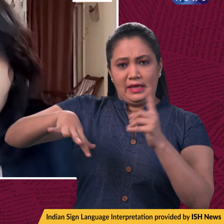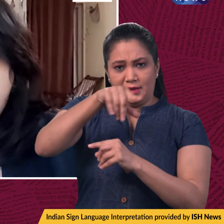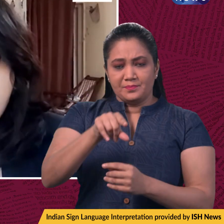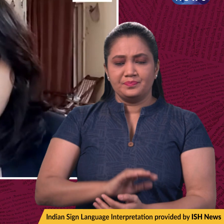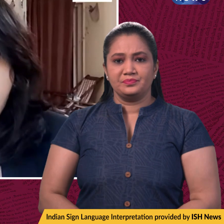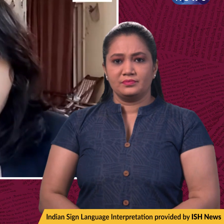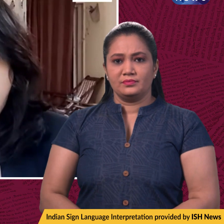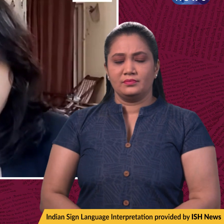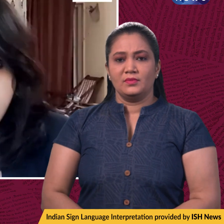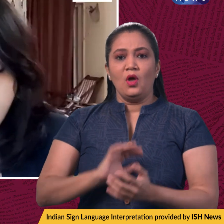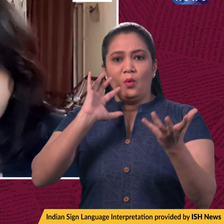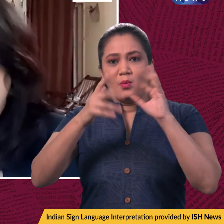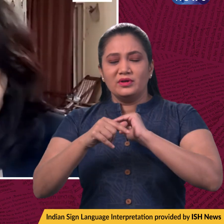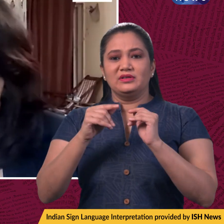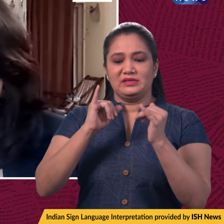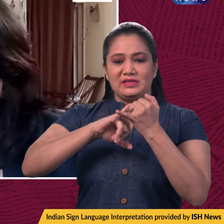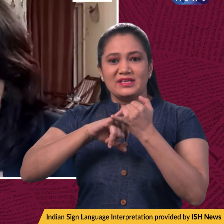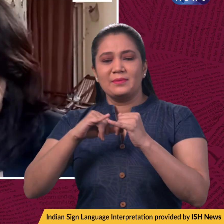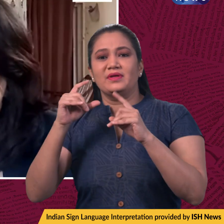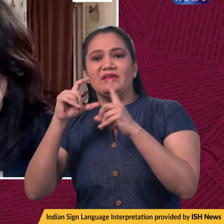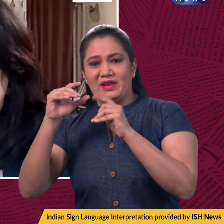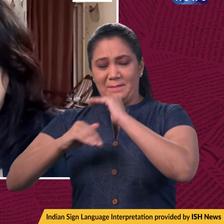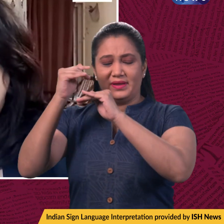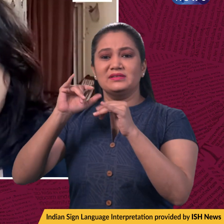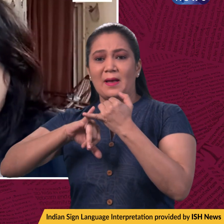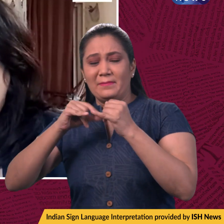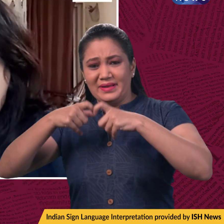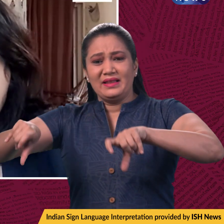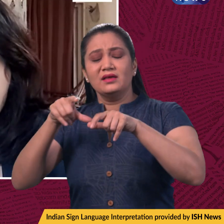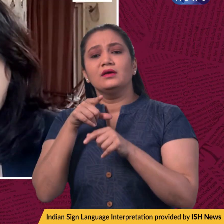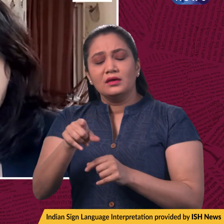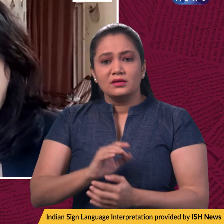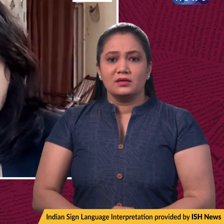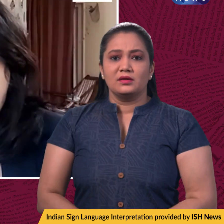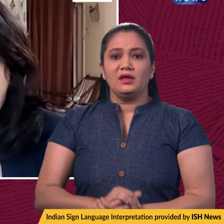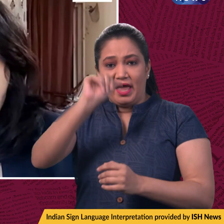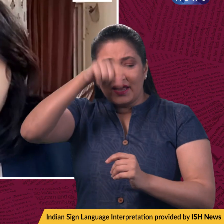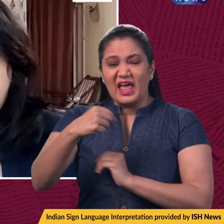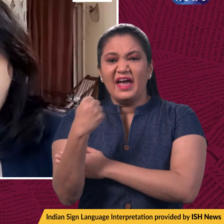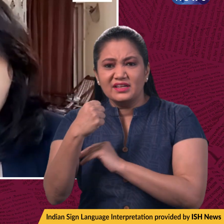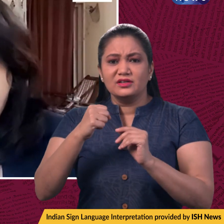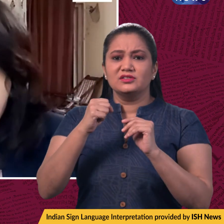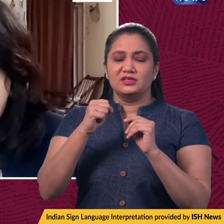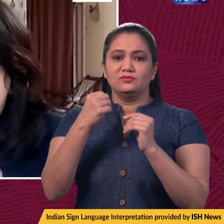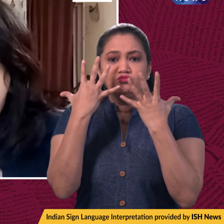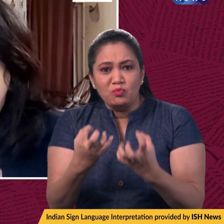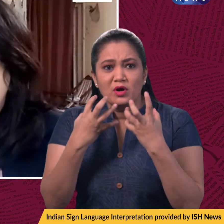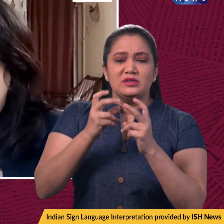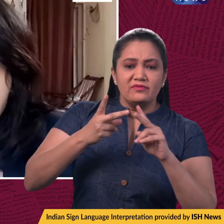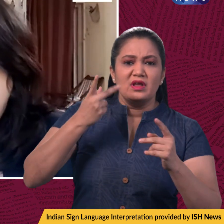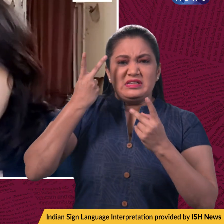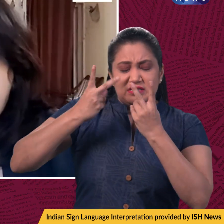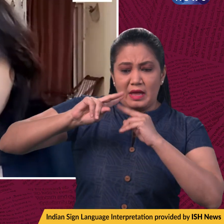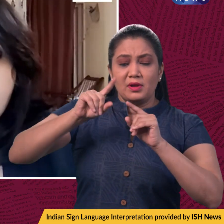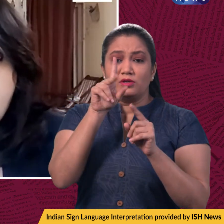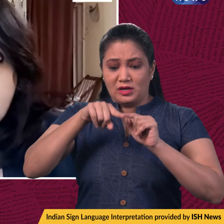TERI, World Sustainable Development Summit, Prime Minister Modi said that India's energy requirements are expected